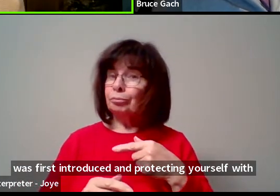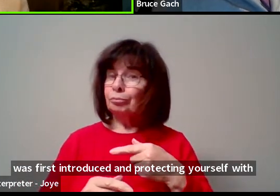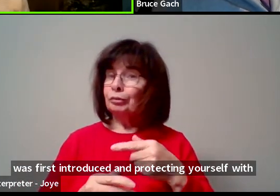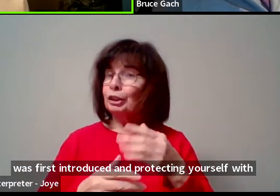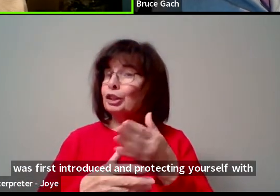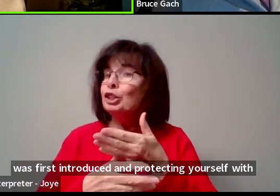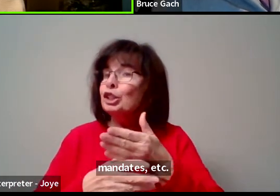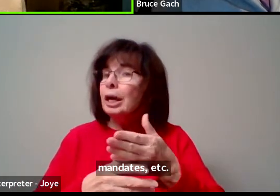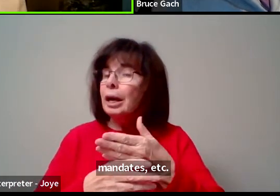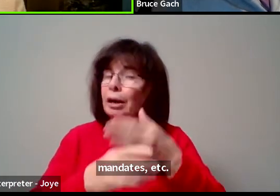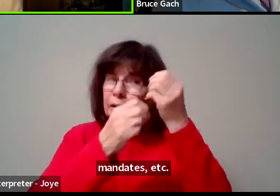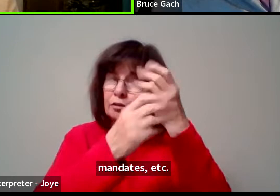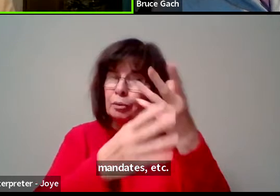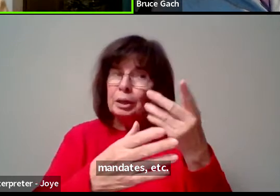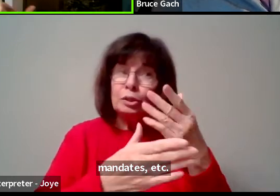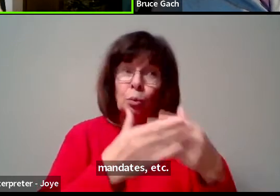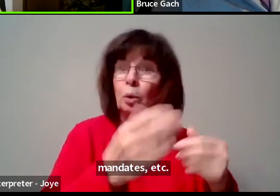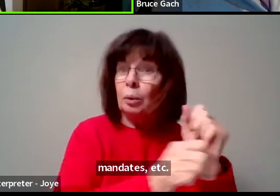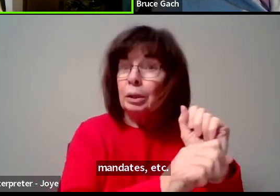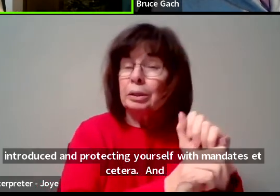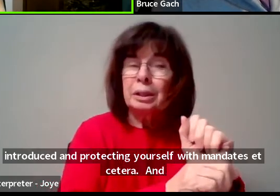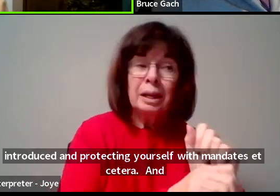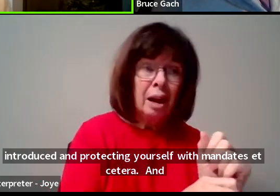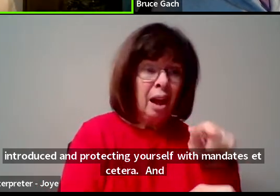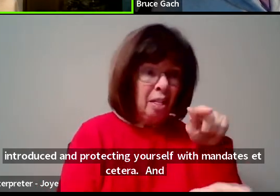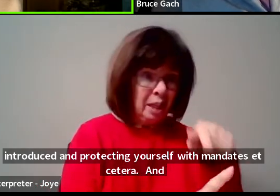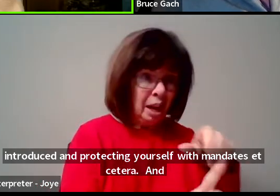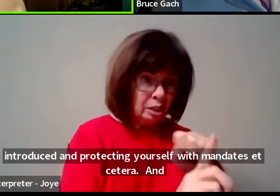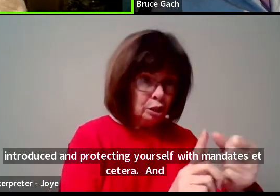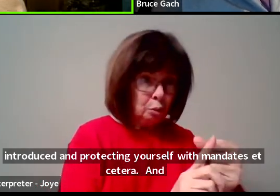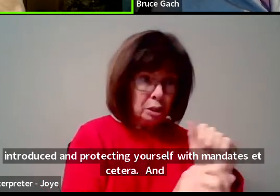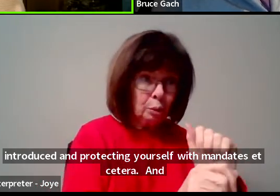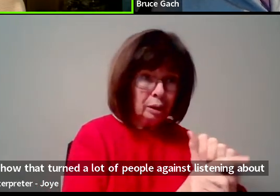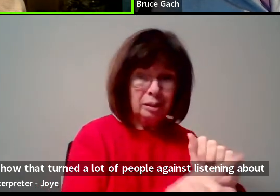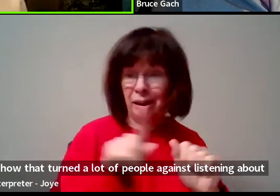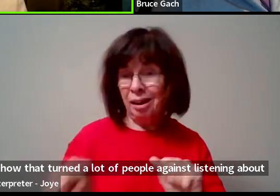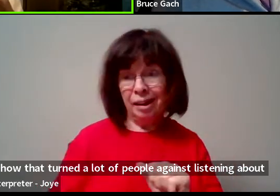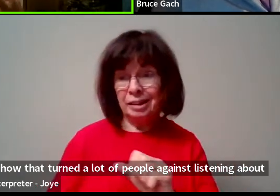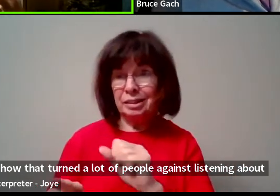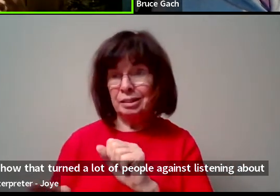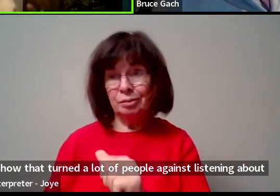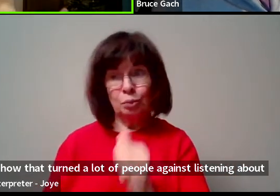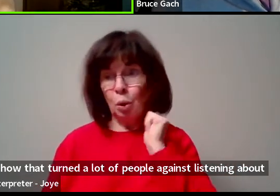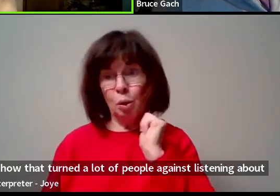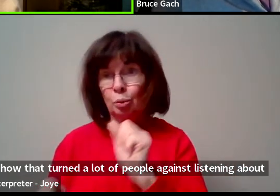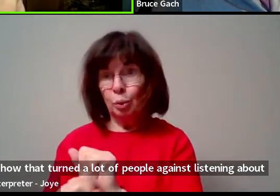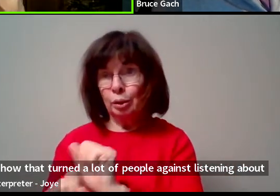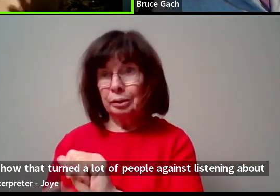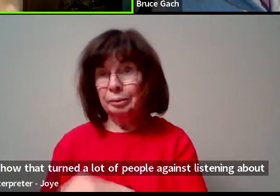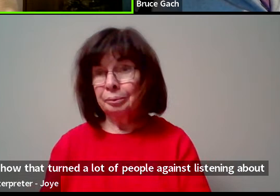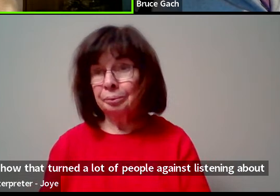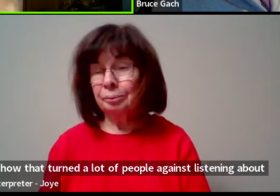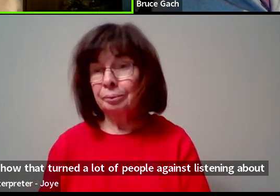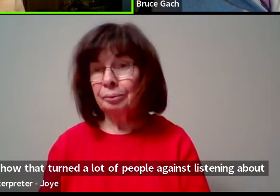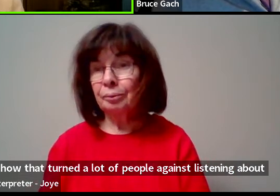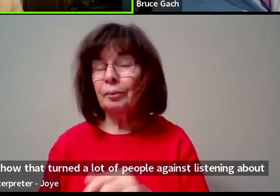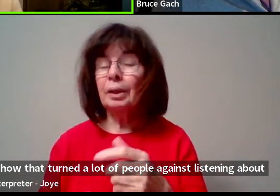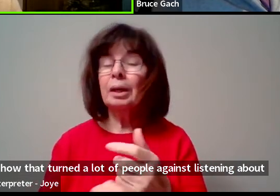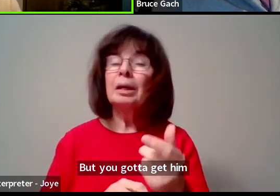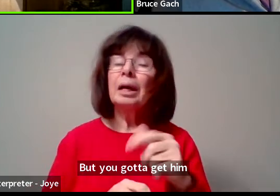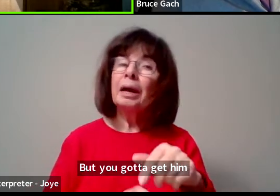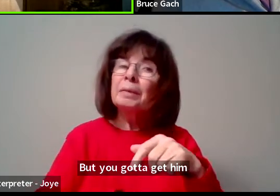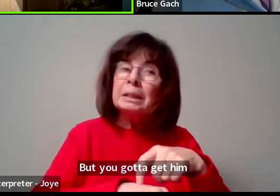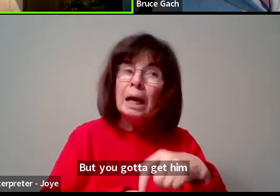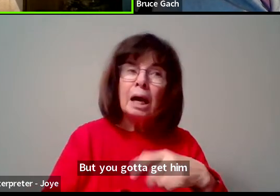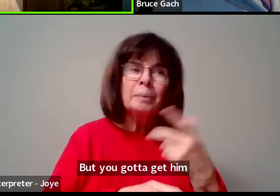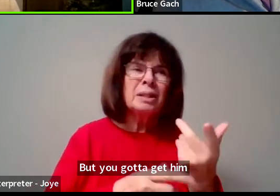works, and what works in one setting doesn't always work in another setting. And depending on who the messenger is and the time, and it's all very nuanced. And